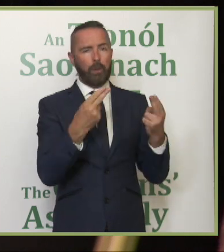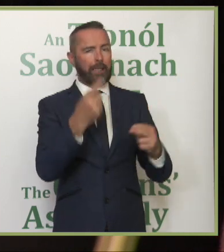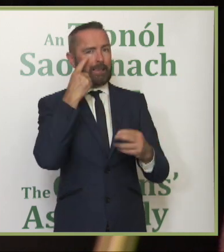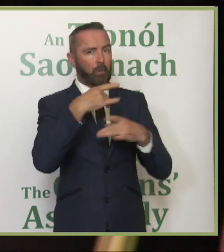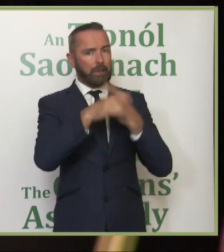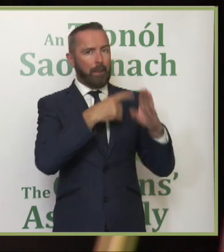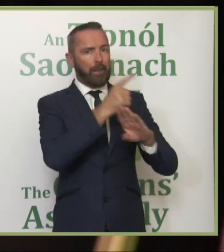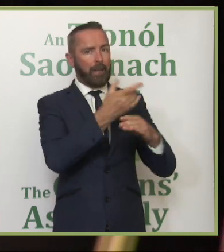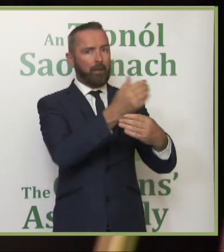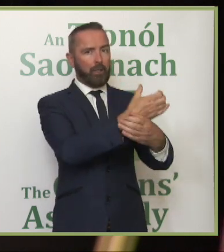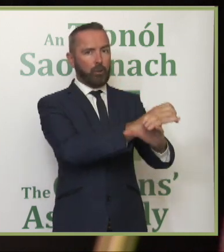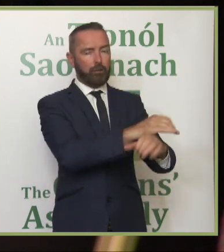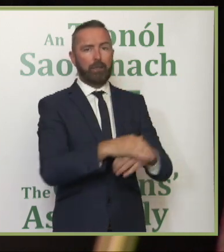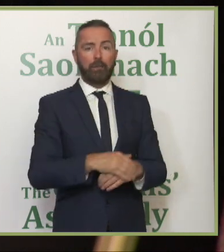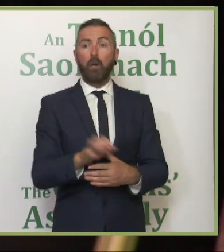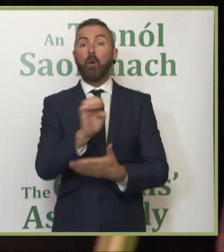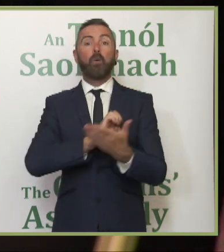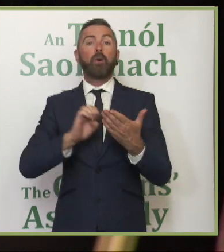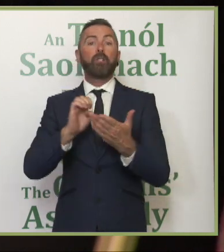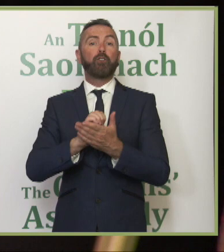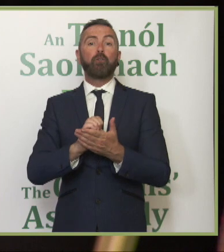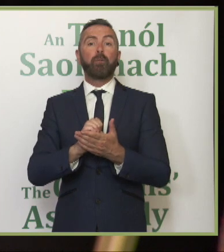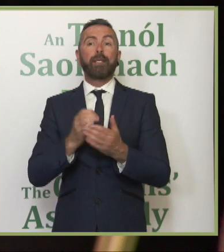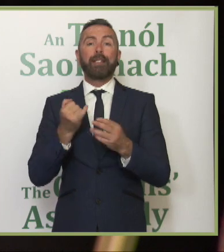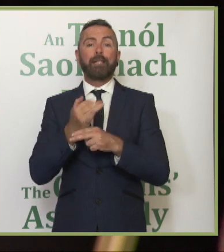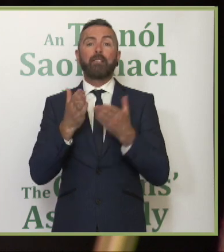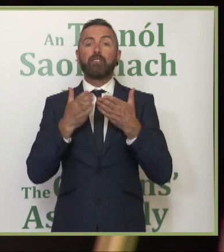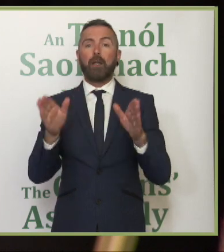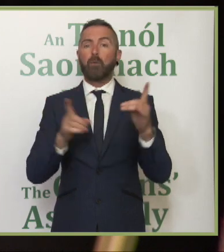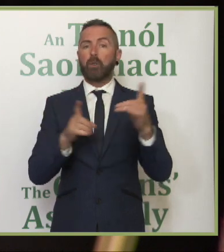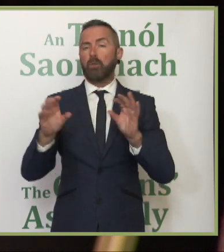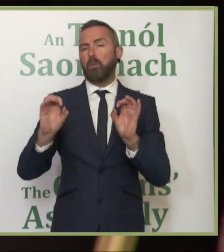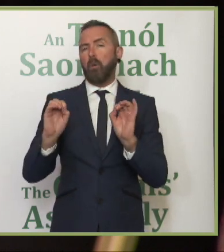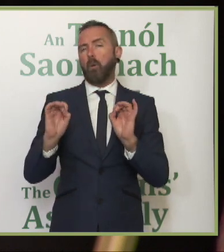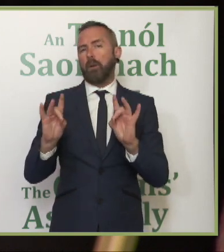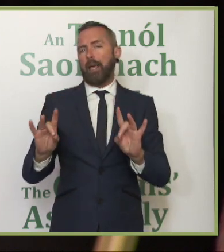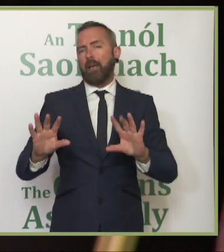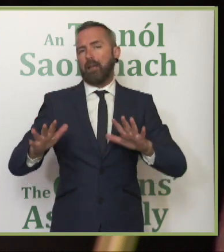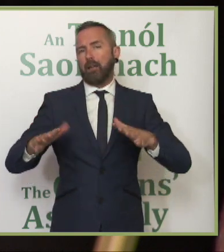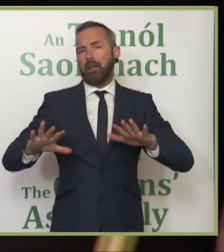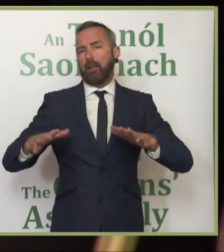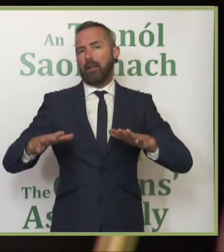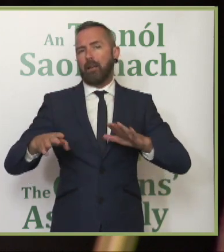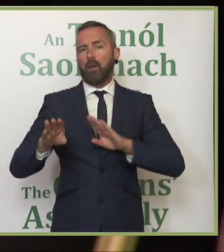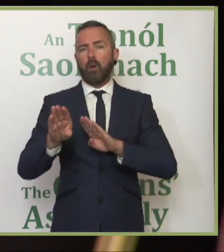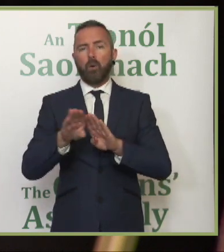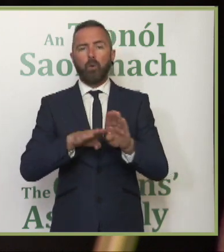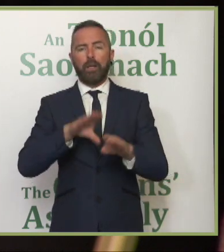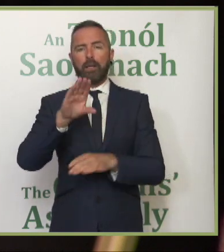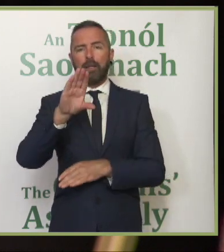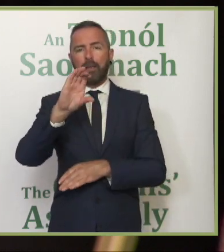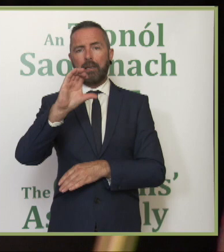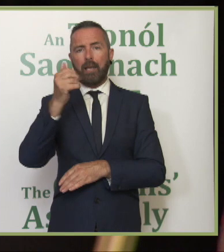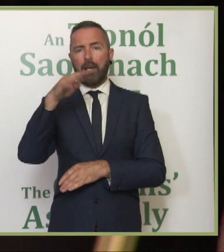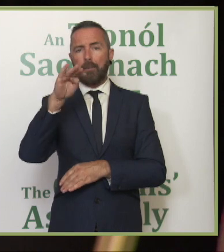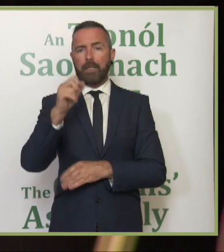the countries, Europe, as Paul mentioned, we're doing okay in general. Like, for instance, with cannabis use, about 1% of our